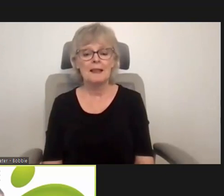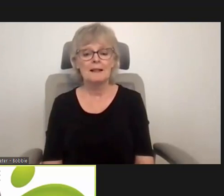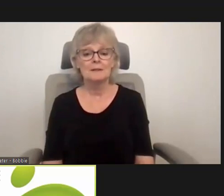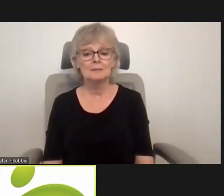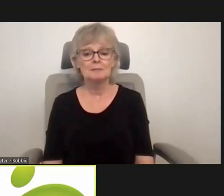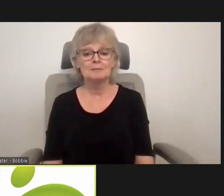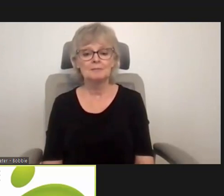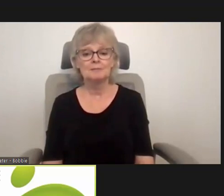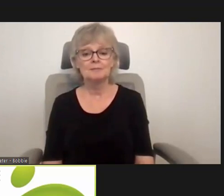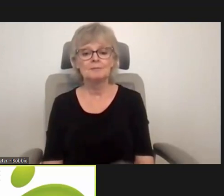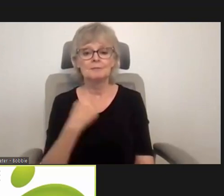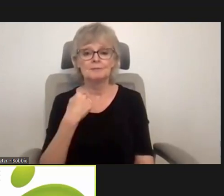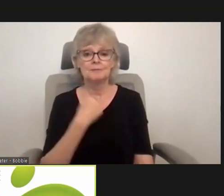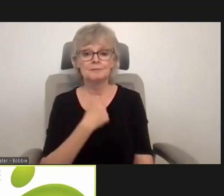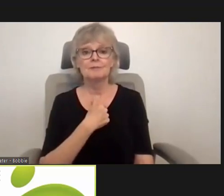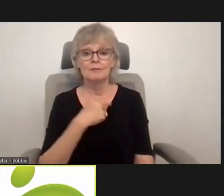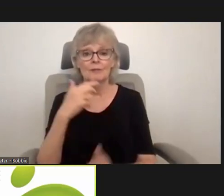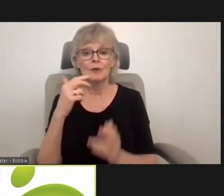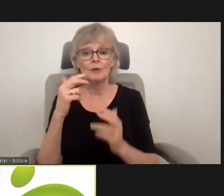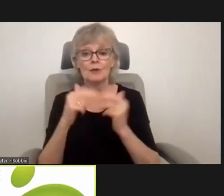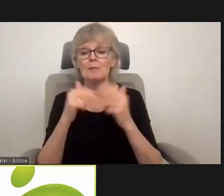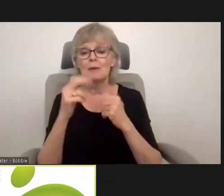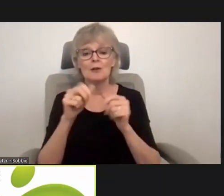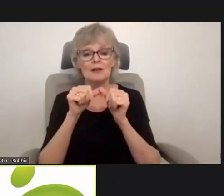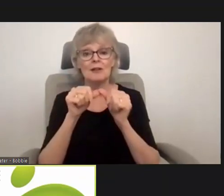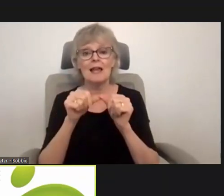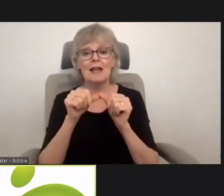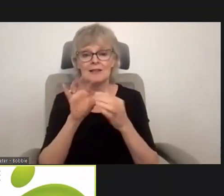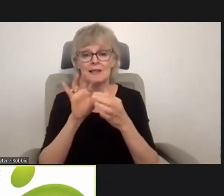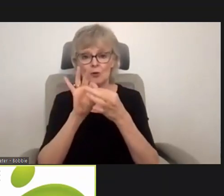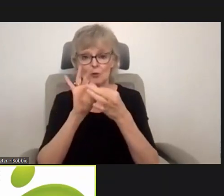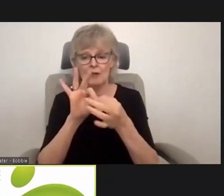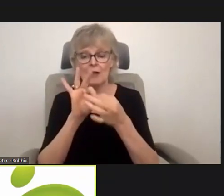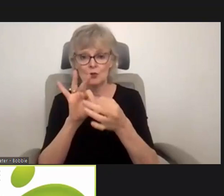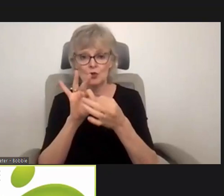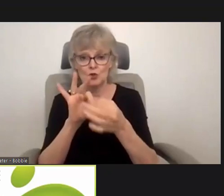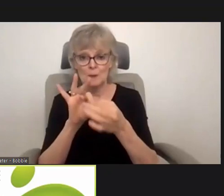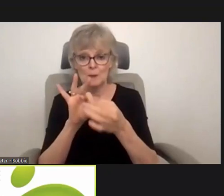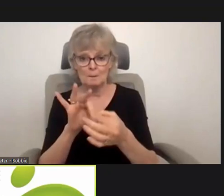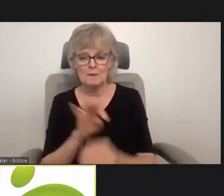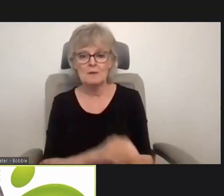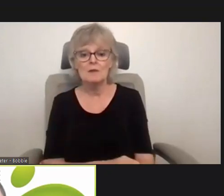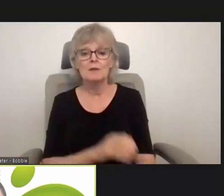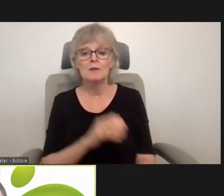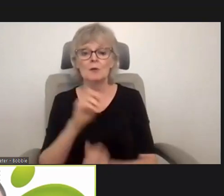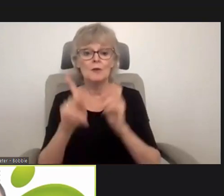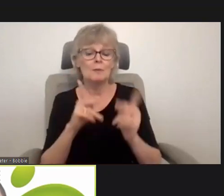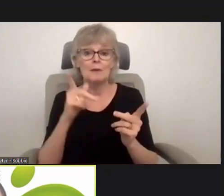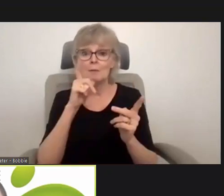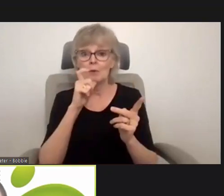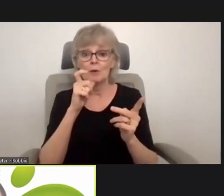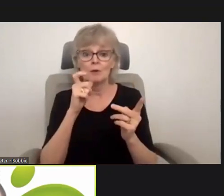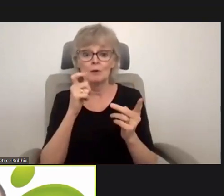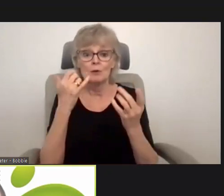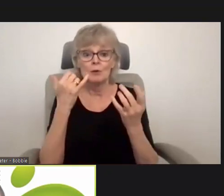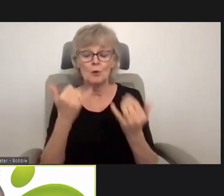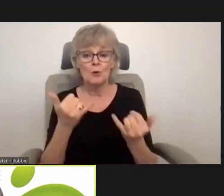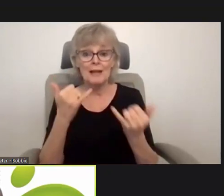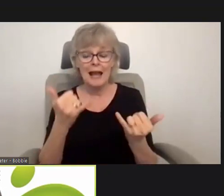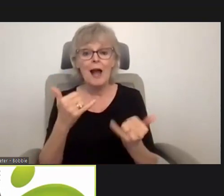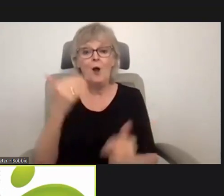We have built a lot of lasting relationships with people who now can't unknow the things that they